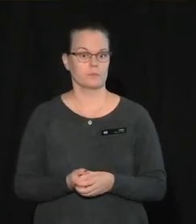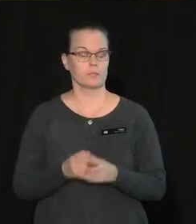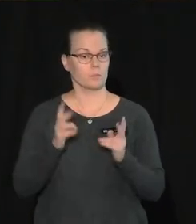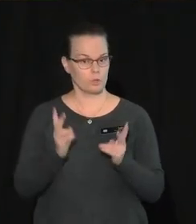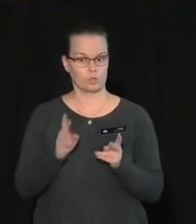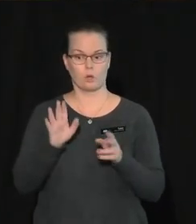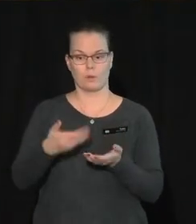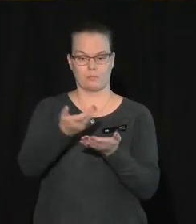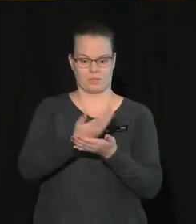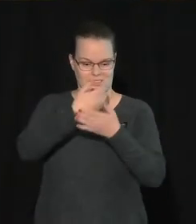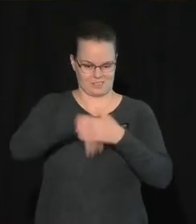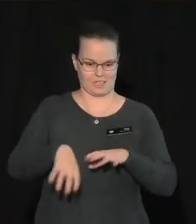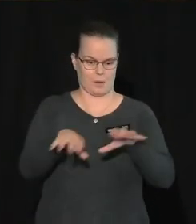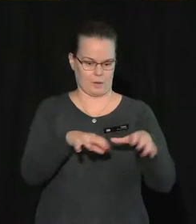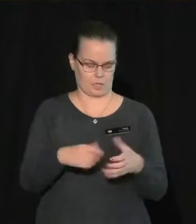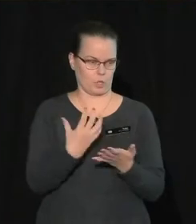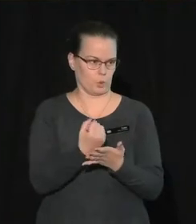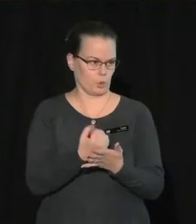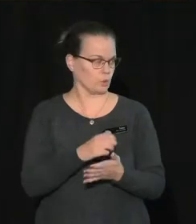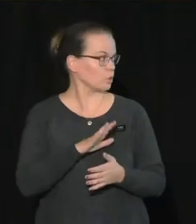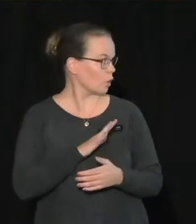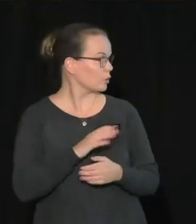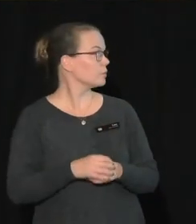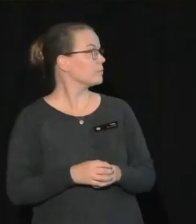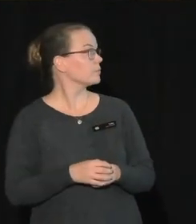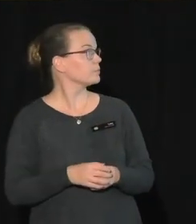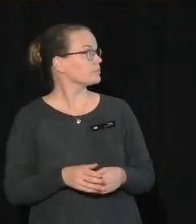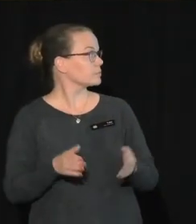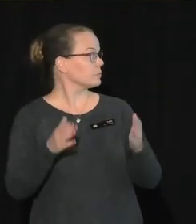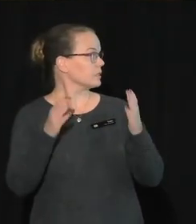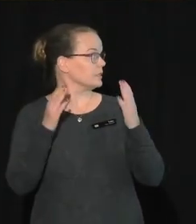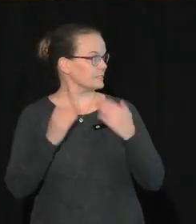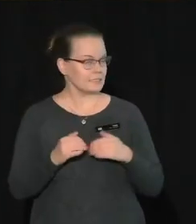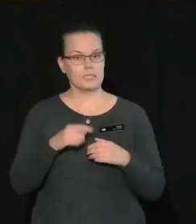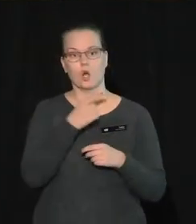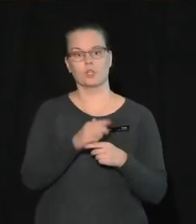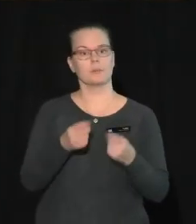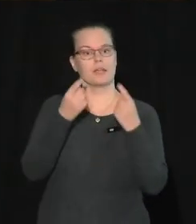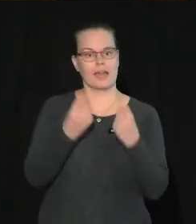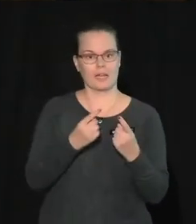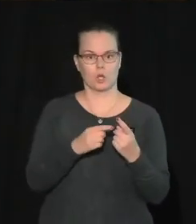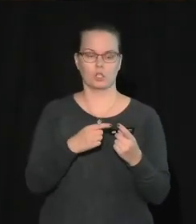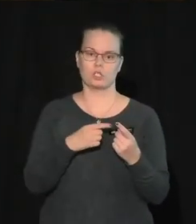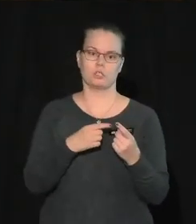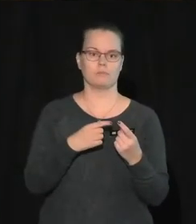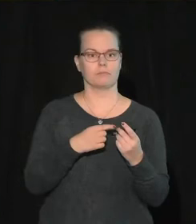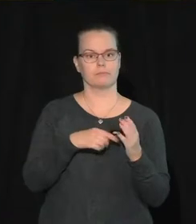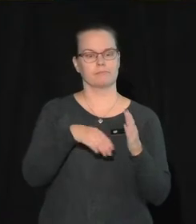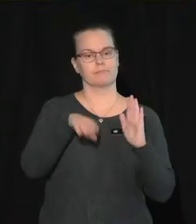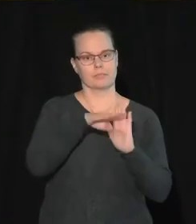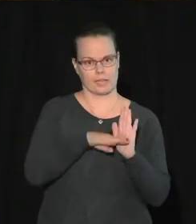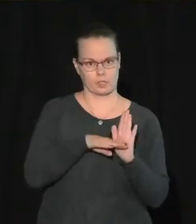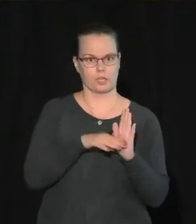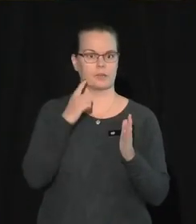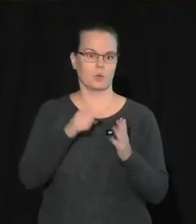market. Then the directive contains a number of specific obligations for manufacturers,